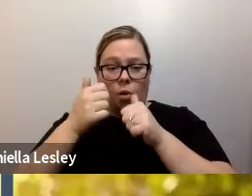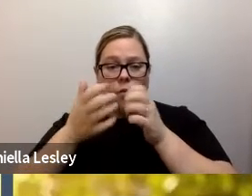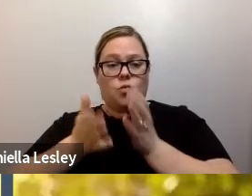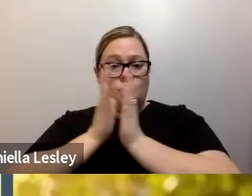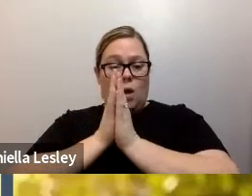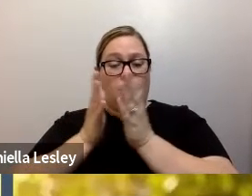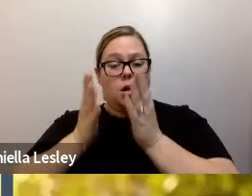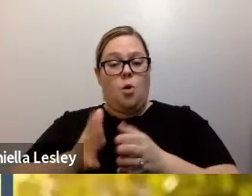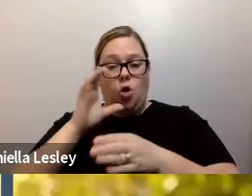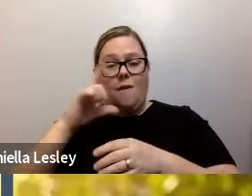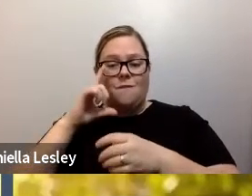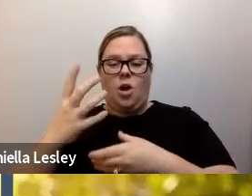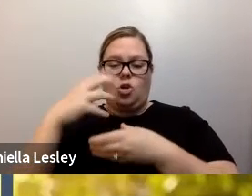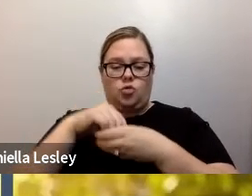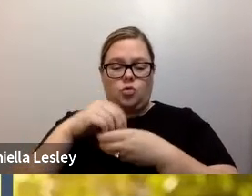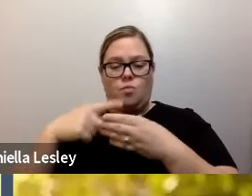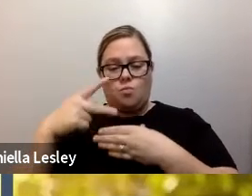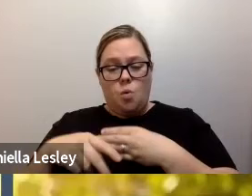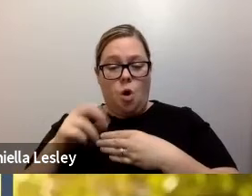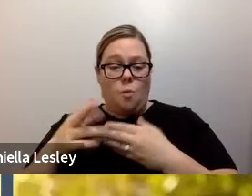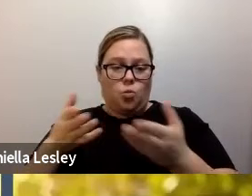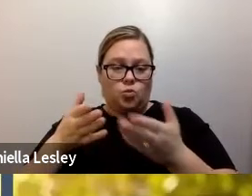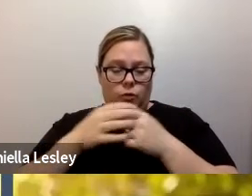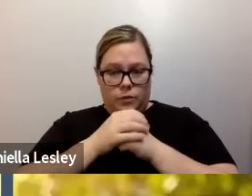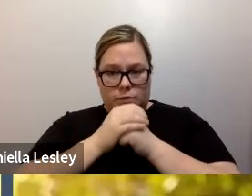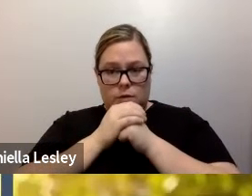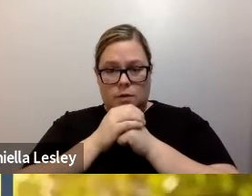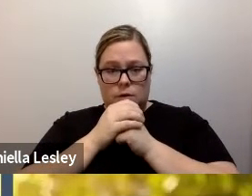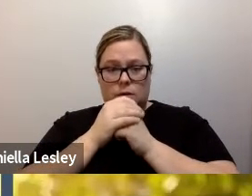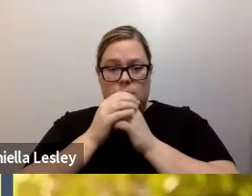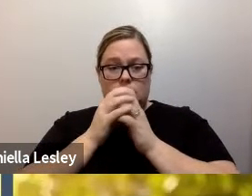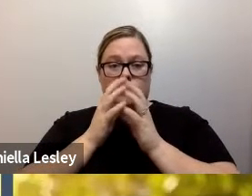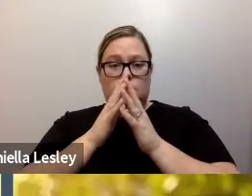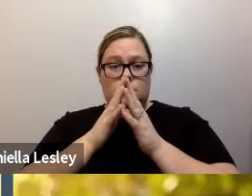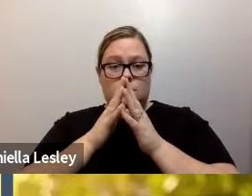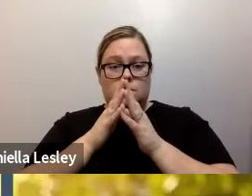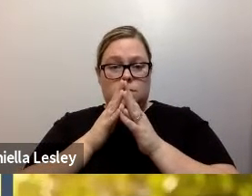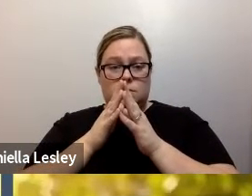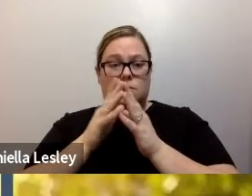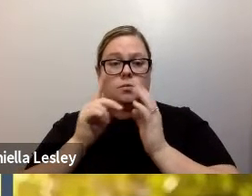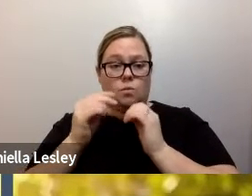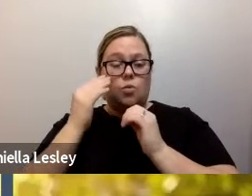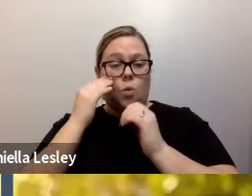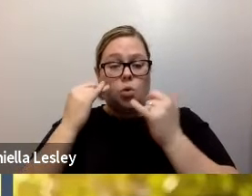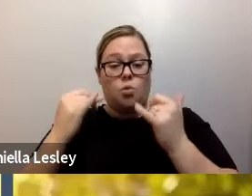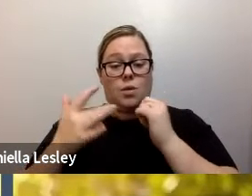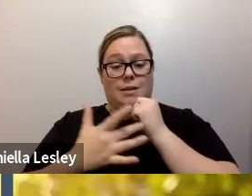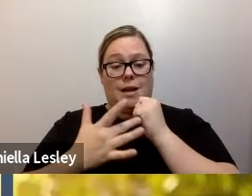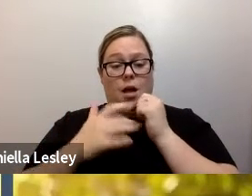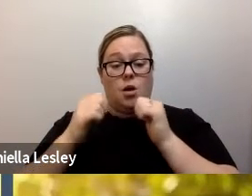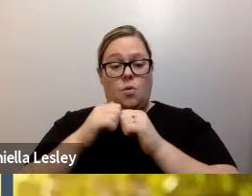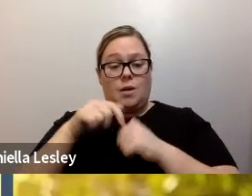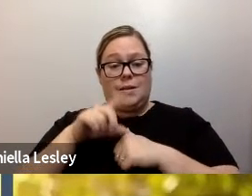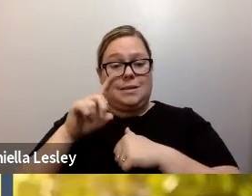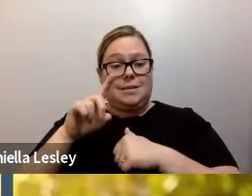looking for an inclusive program or service near them. We do know that the current technology with this database is a little